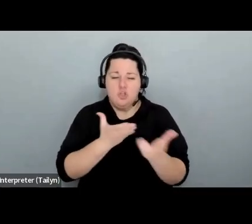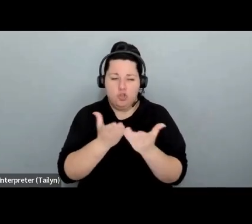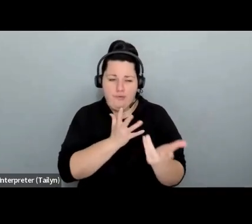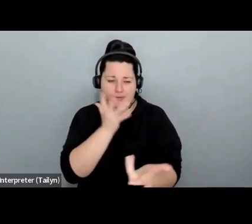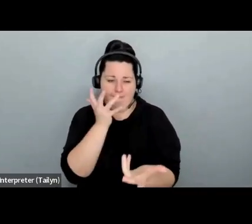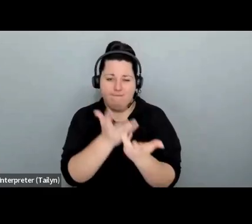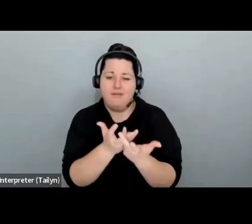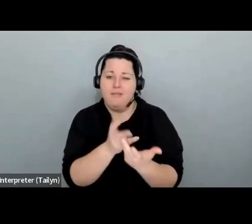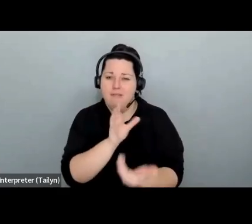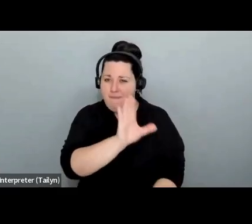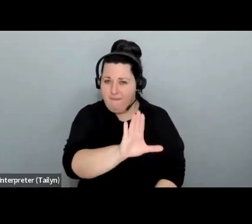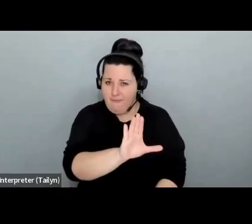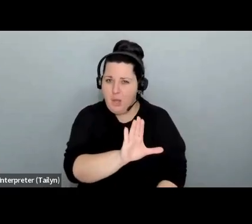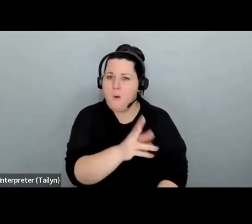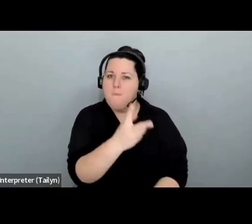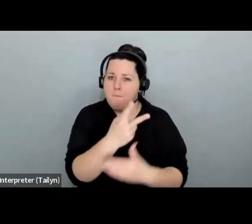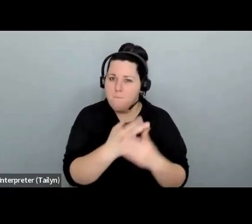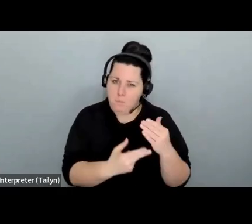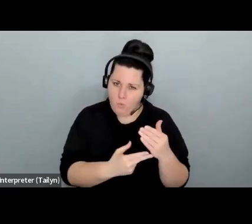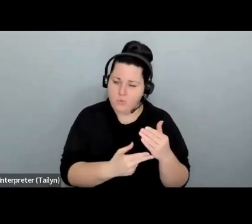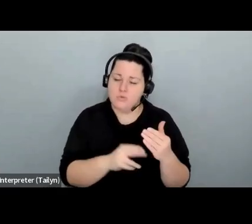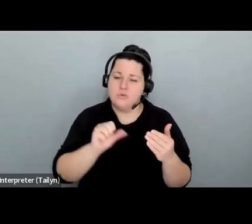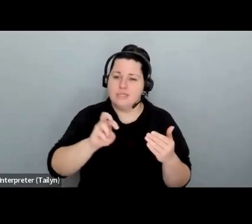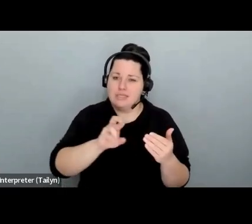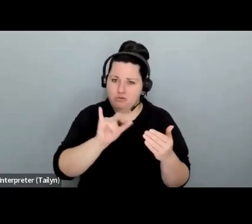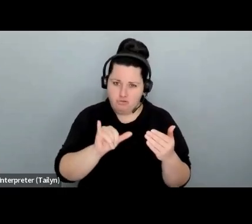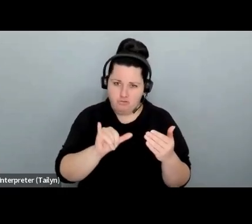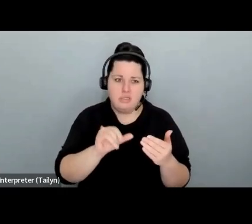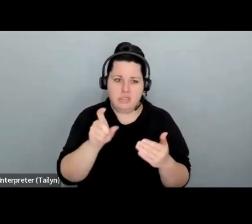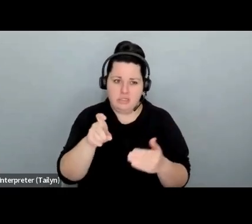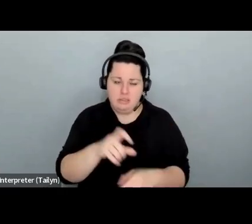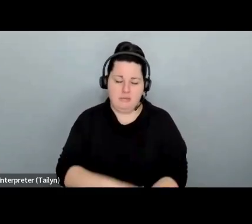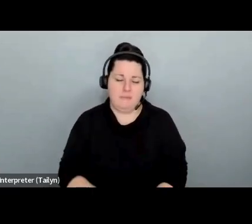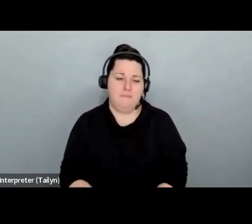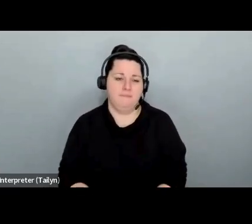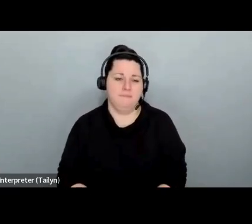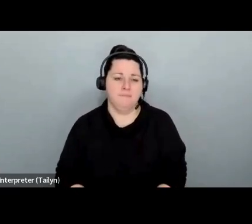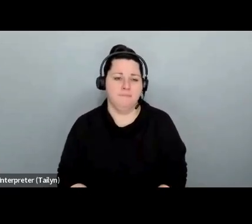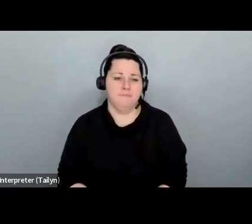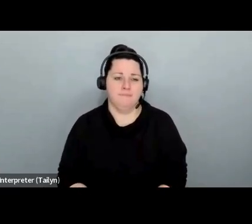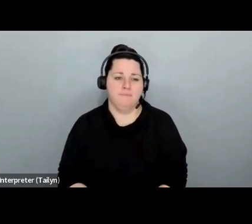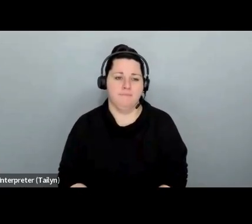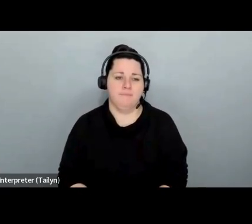their combined sensory needs.